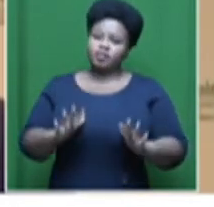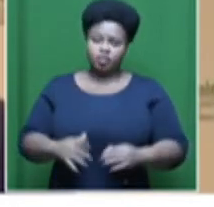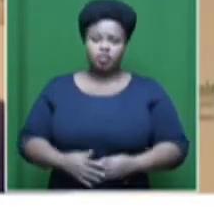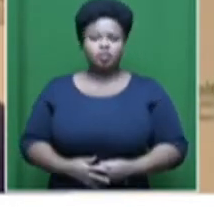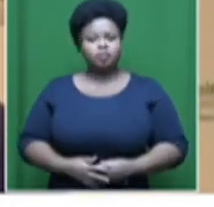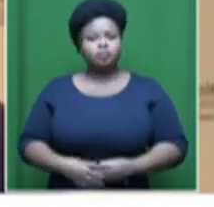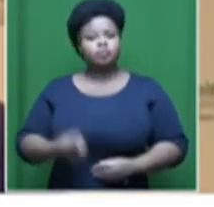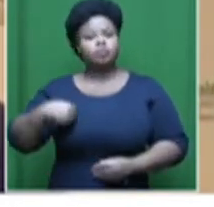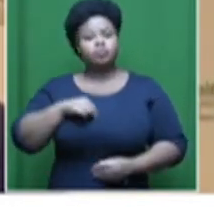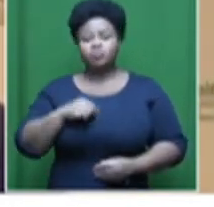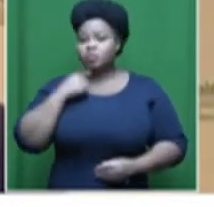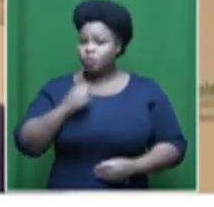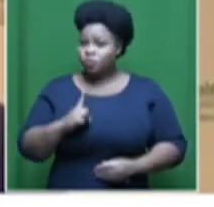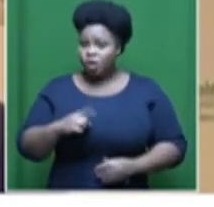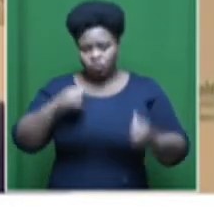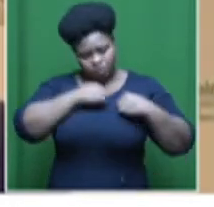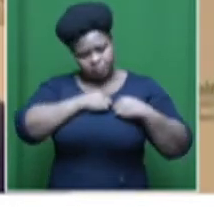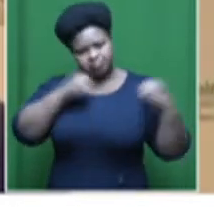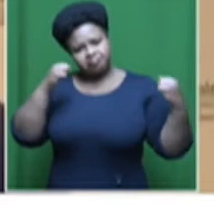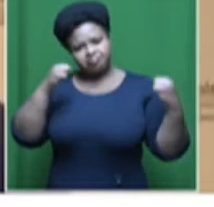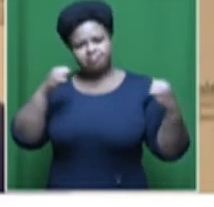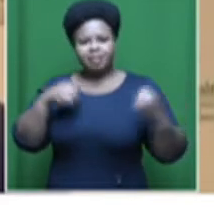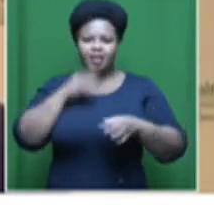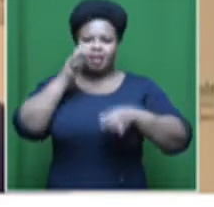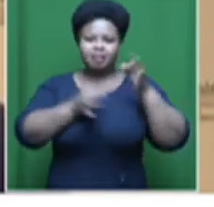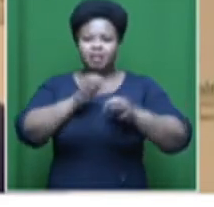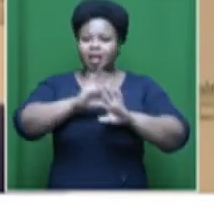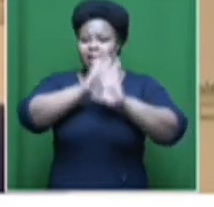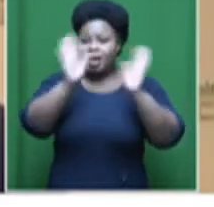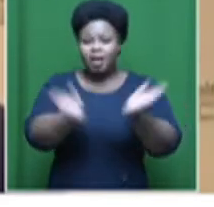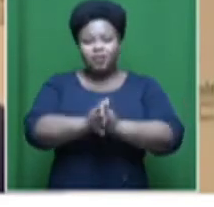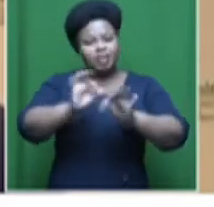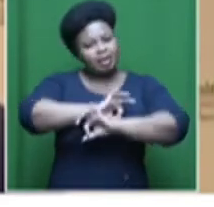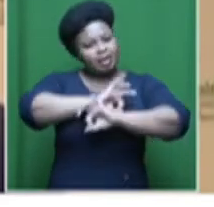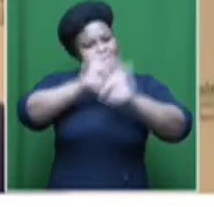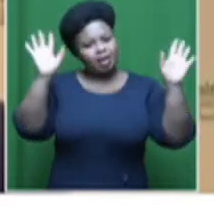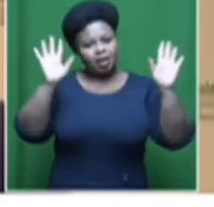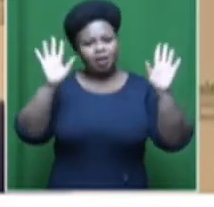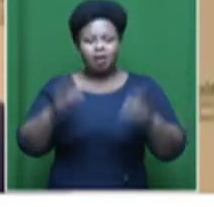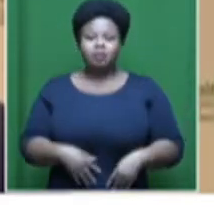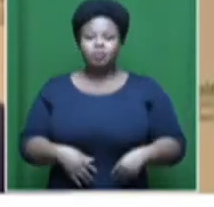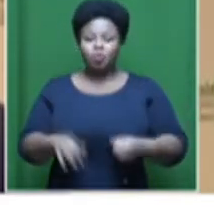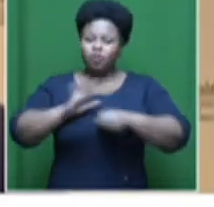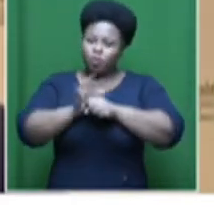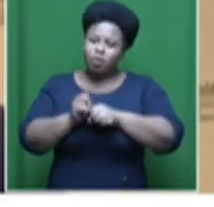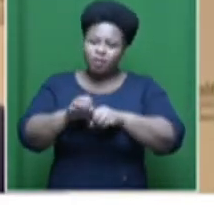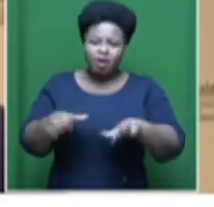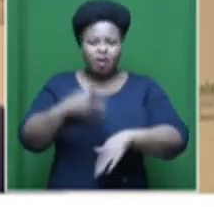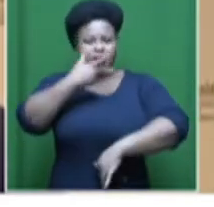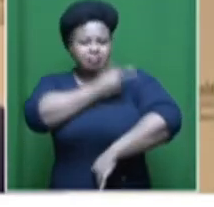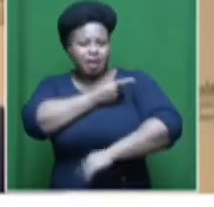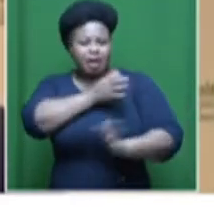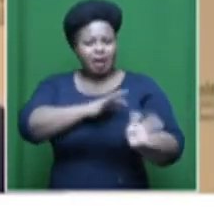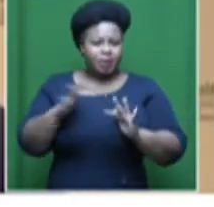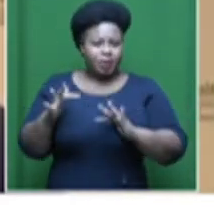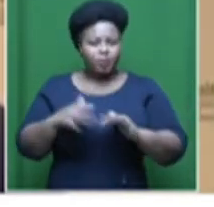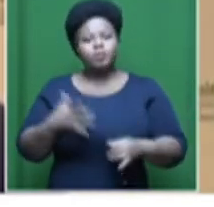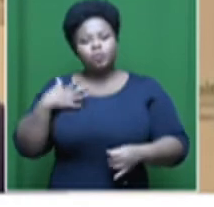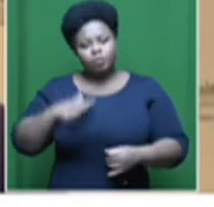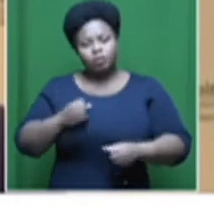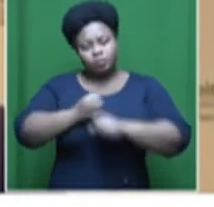to ensure that there's transparency in the way we're handling the issues of COVID-19. We've also indicated that we want to make